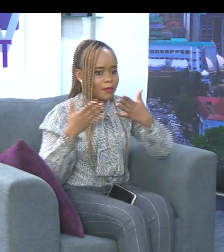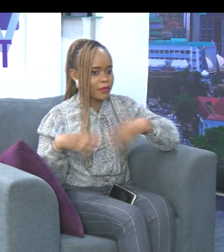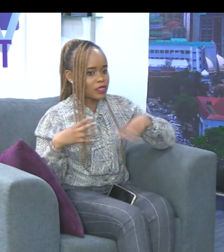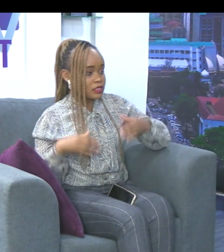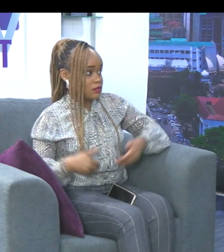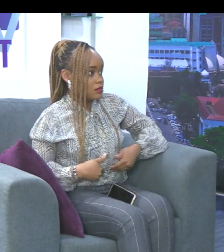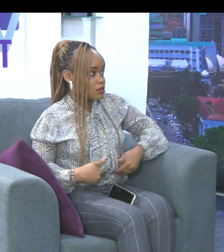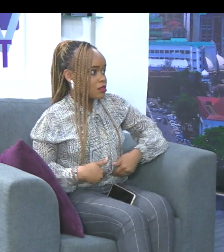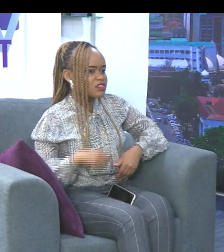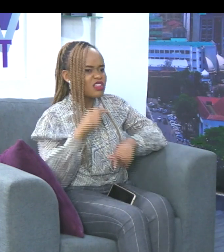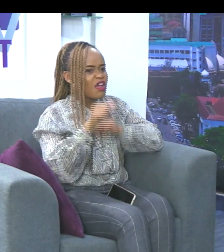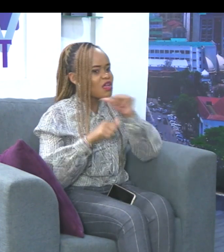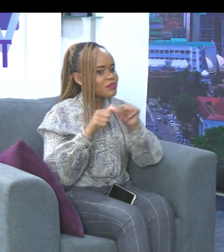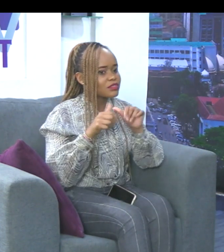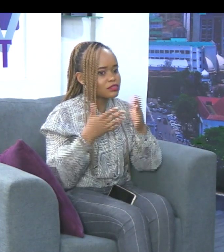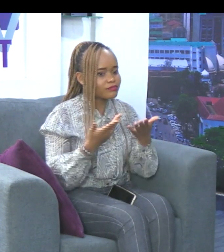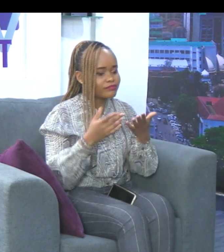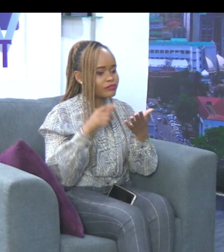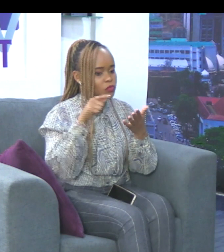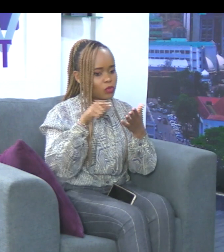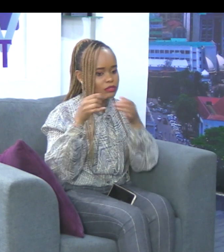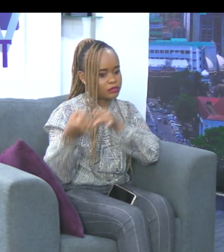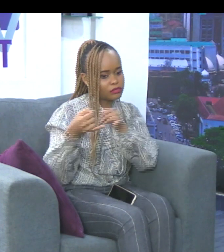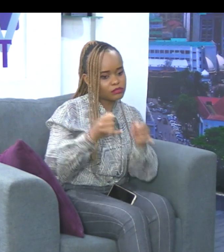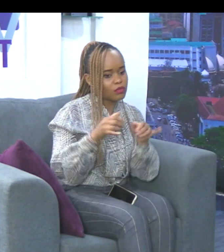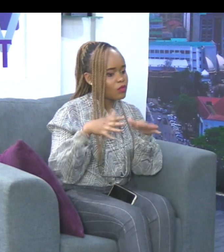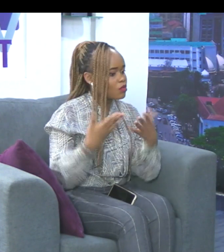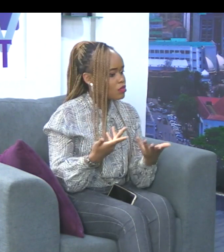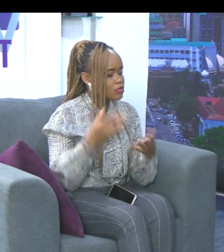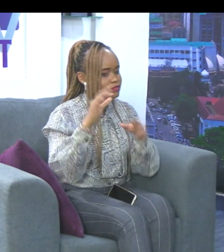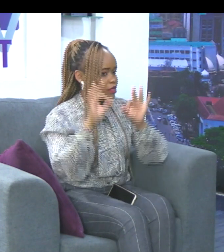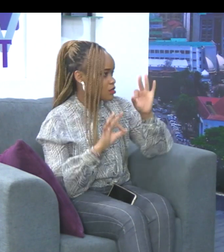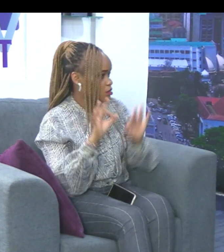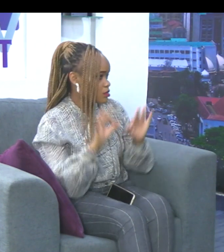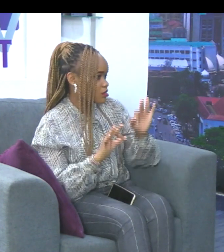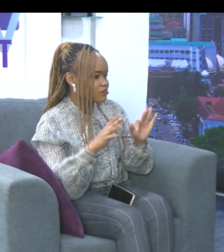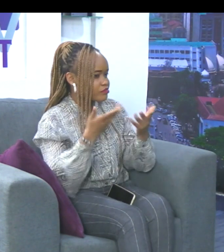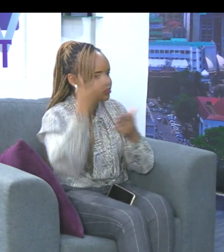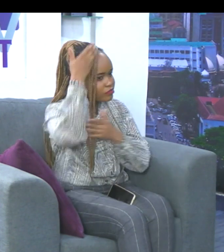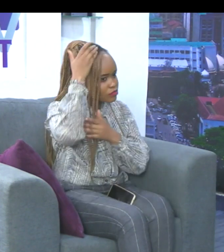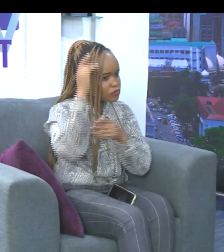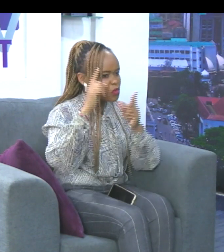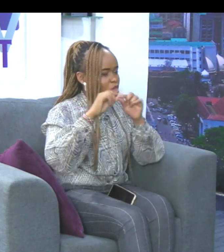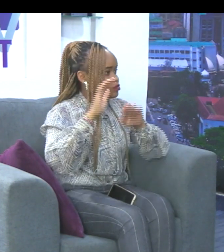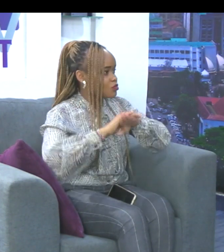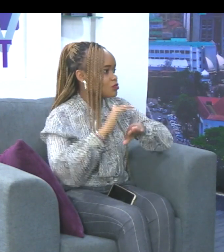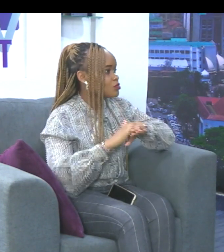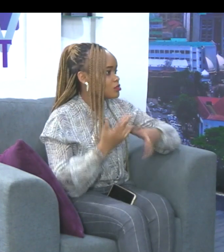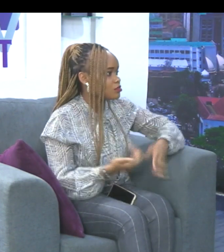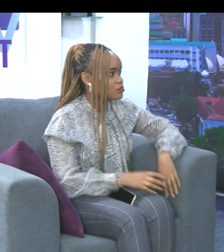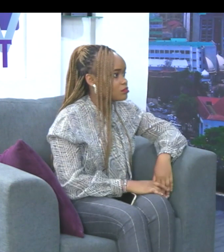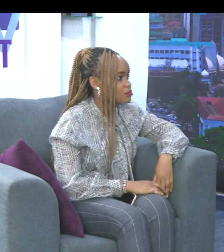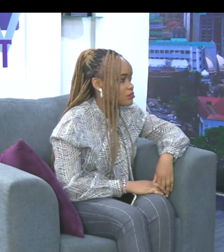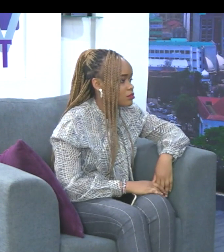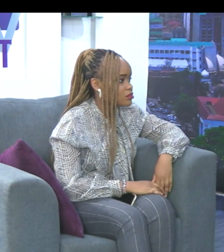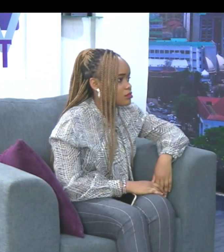Now, my guest, maybe you can advise our viewers, and especially the youth who would want to venture into modeling and fashion and